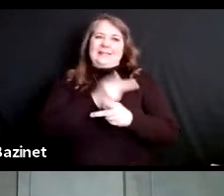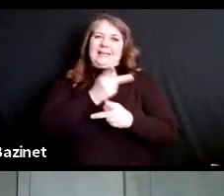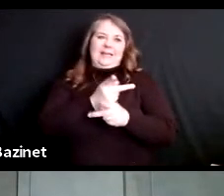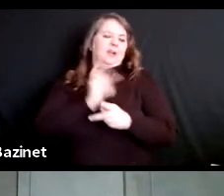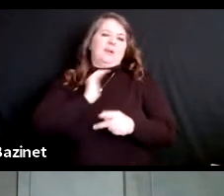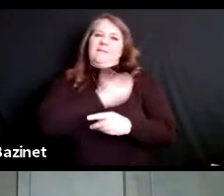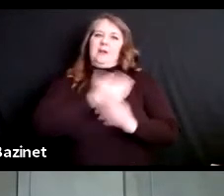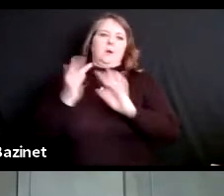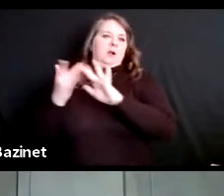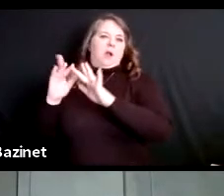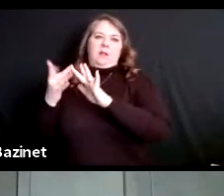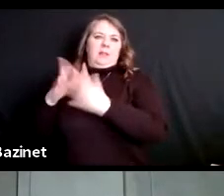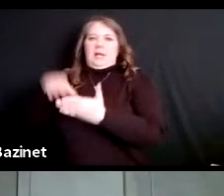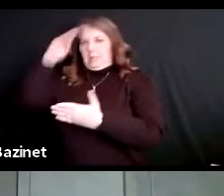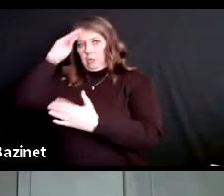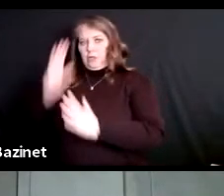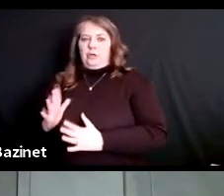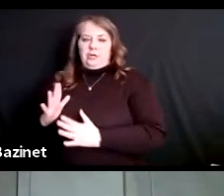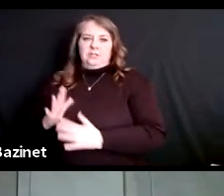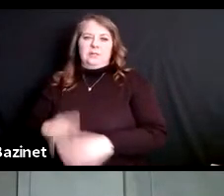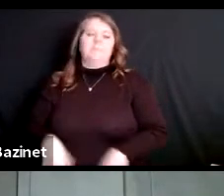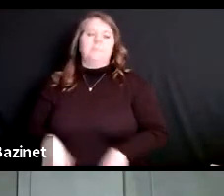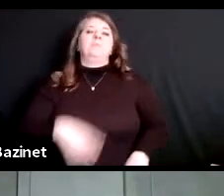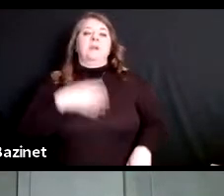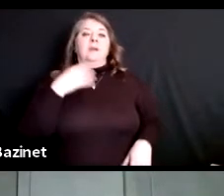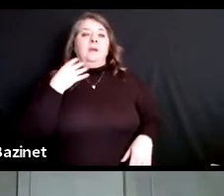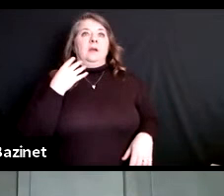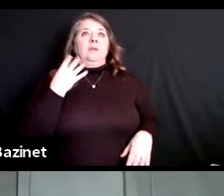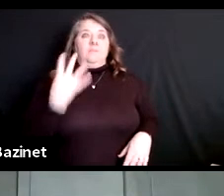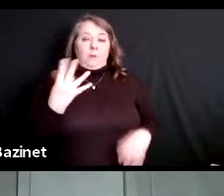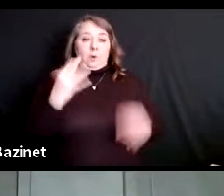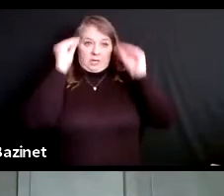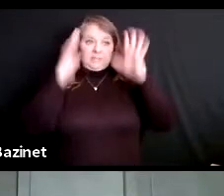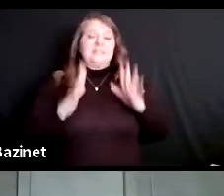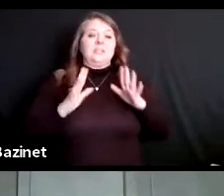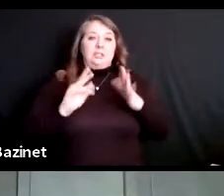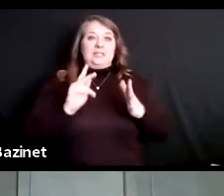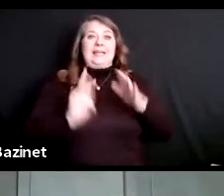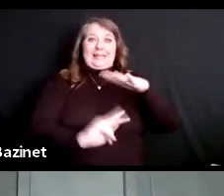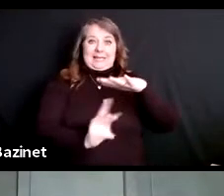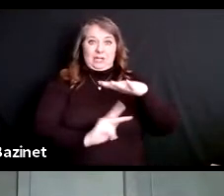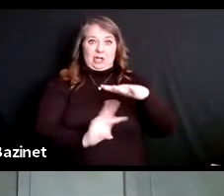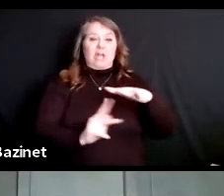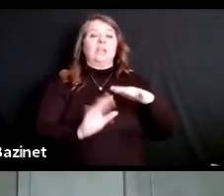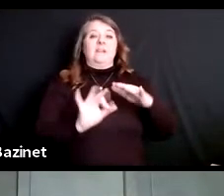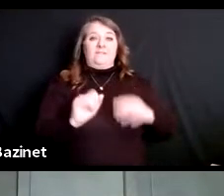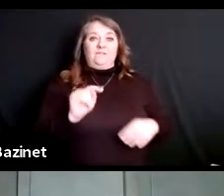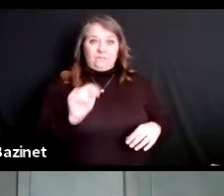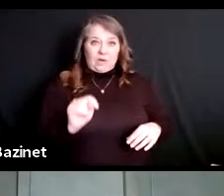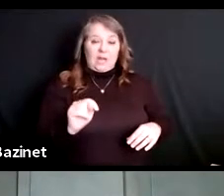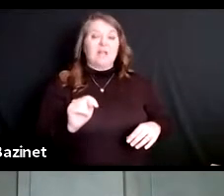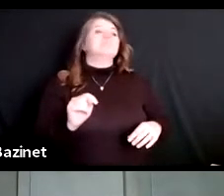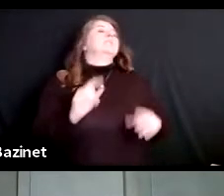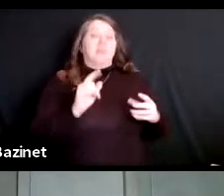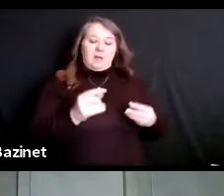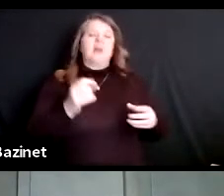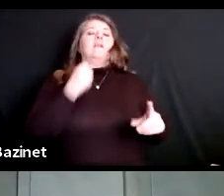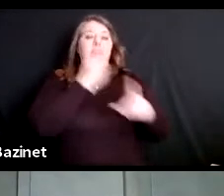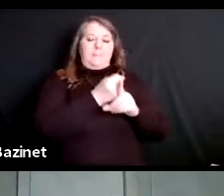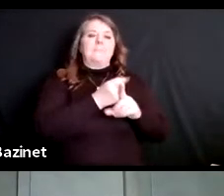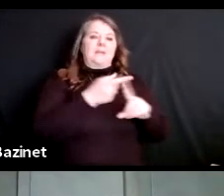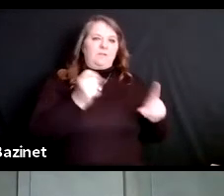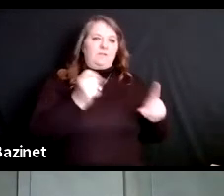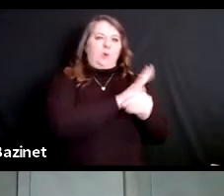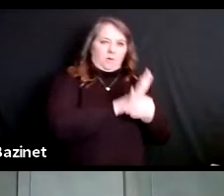distance learners. The four teachers in kindergarten at Frost have all been impacted by COVID. I've lost two extended family members. One of our